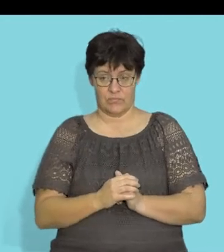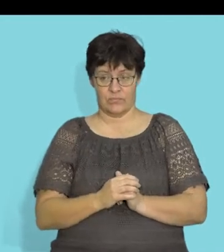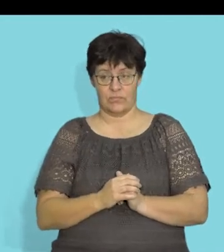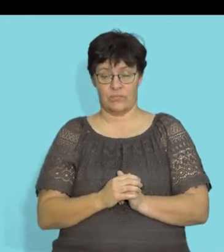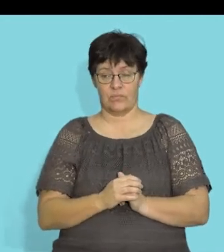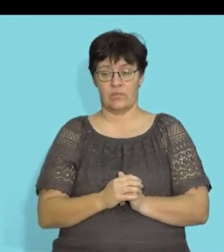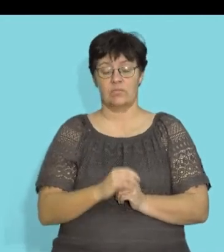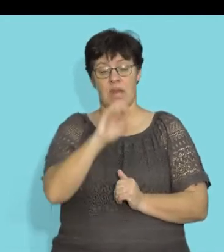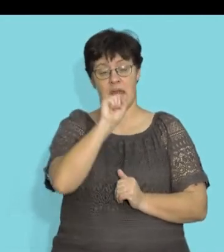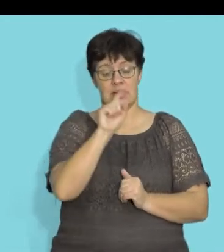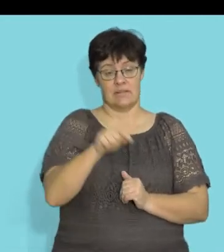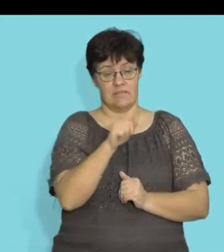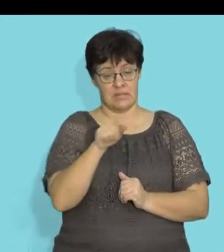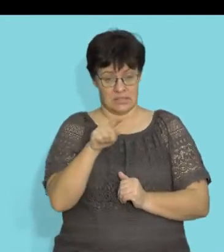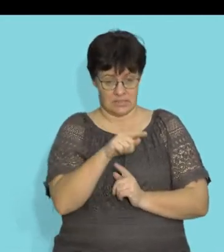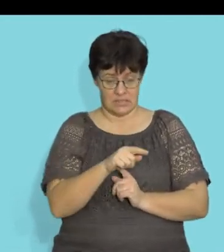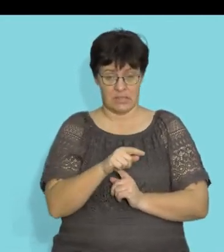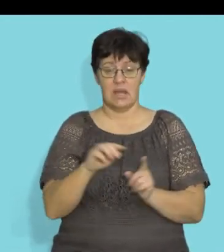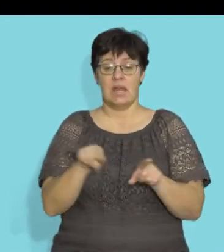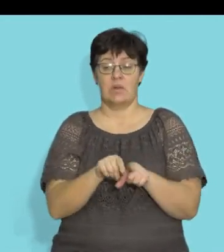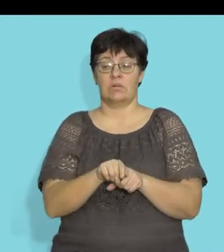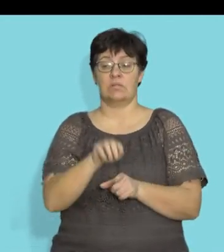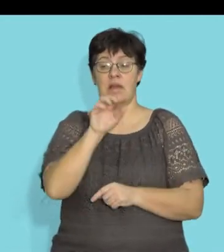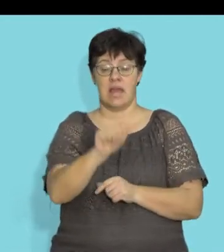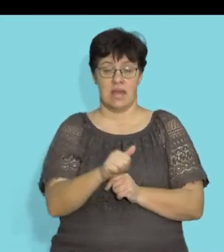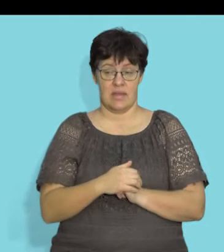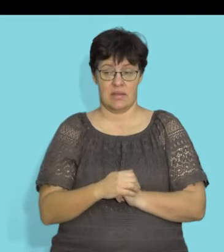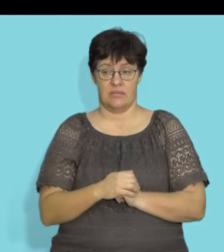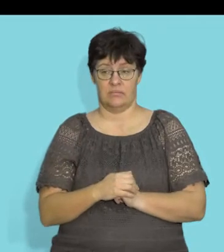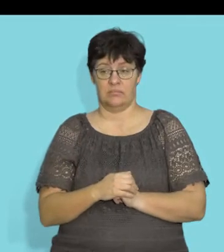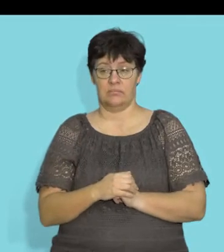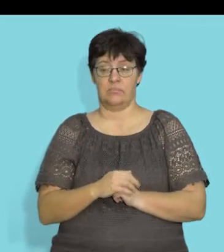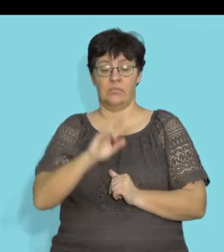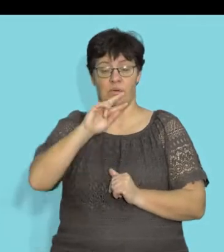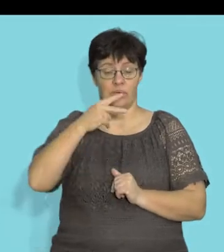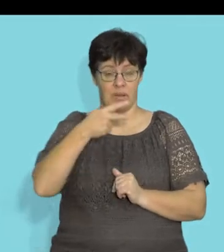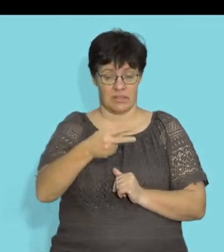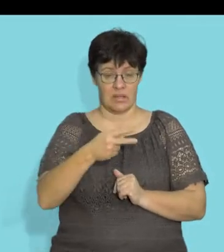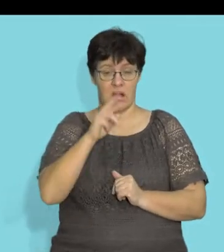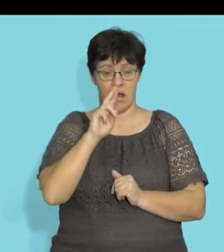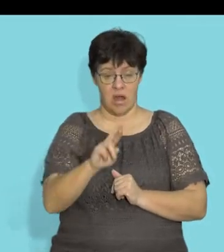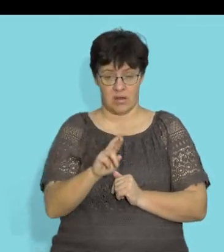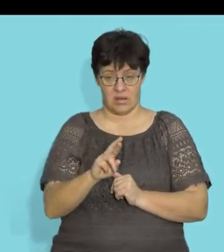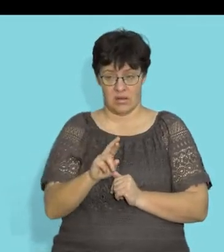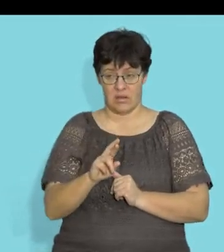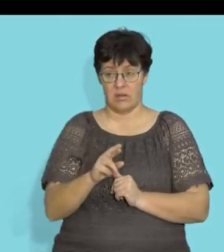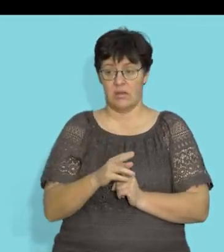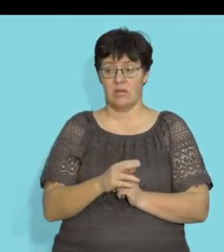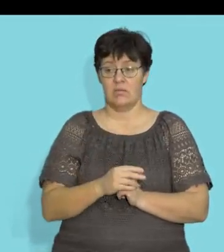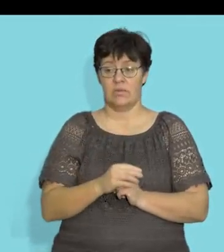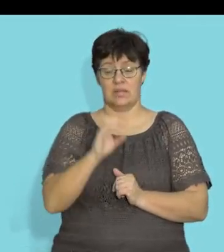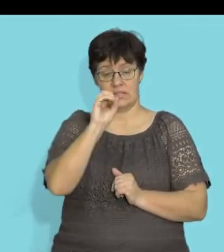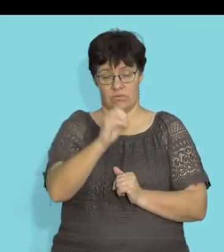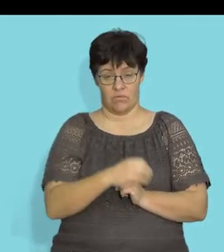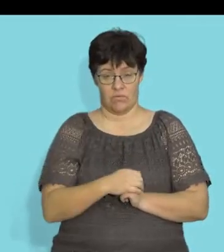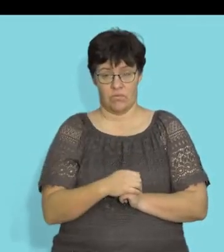So the sum to infinity will be equal to a. I'm going to replace r to the power of infinity with